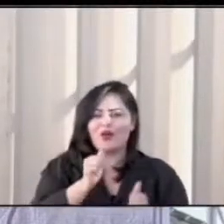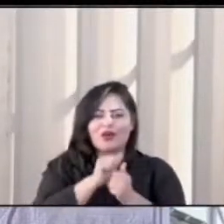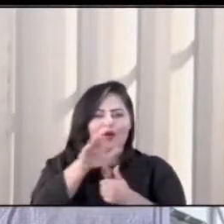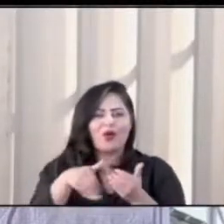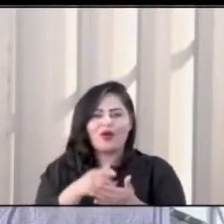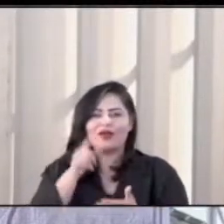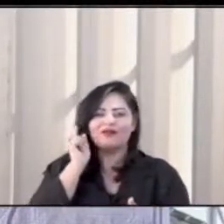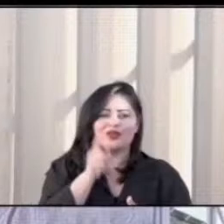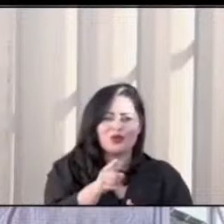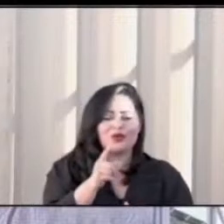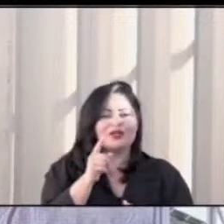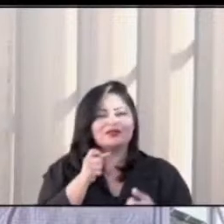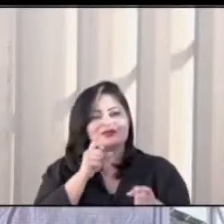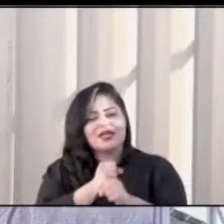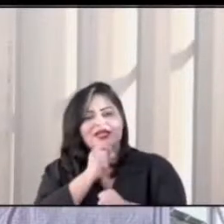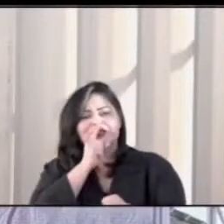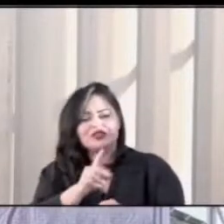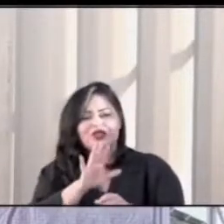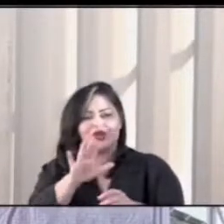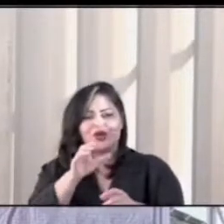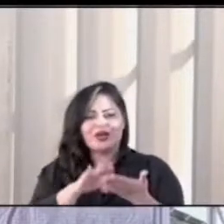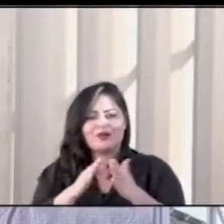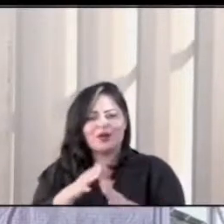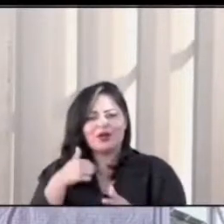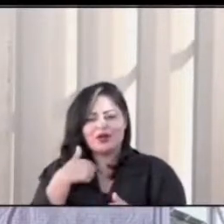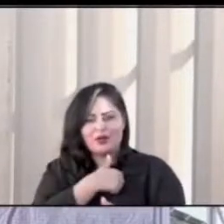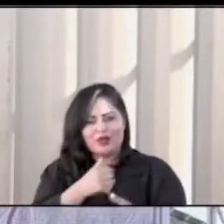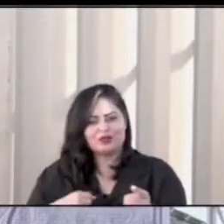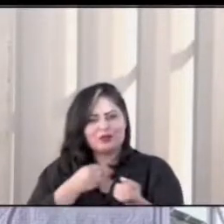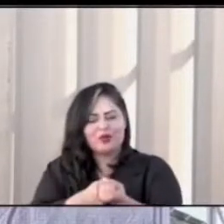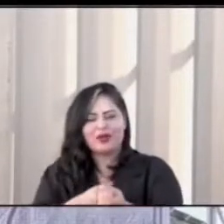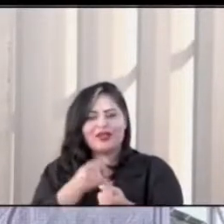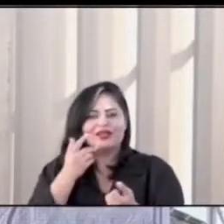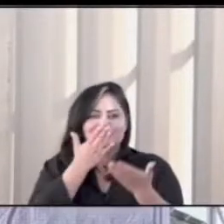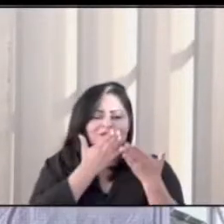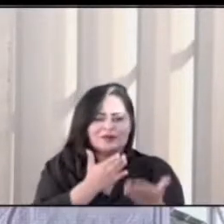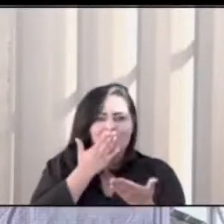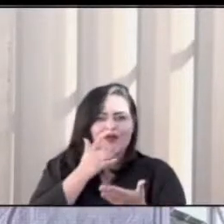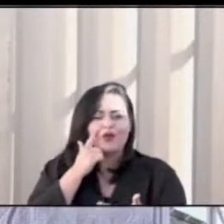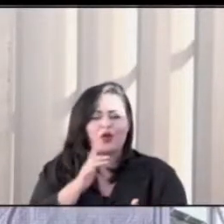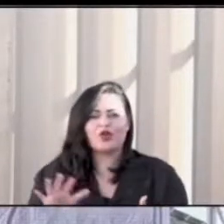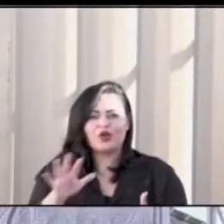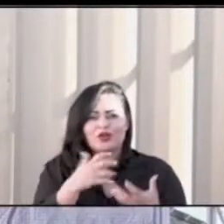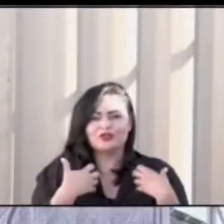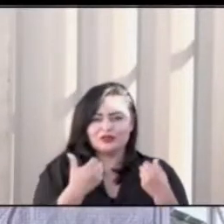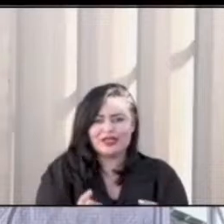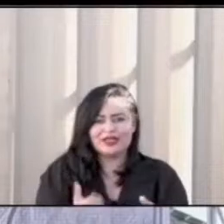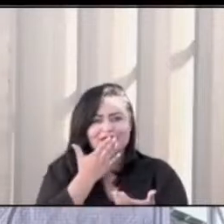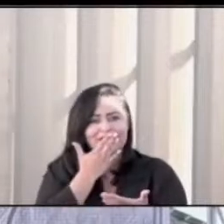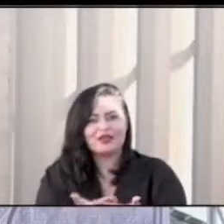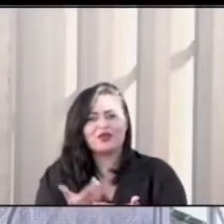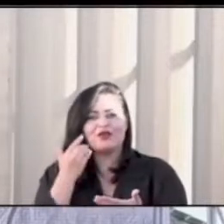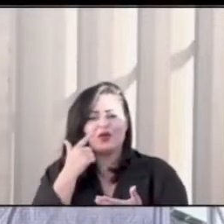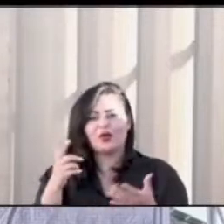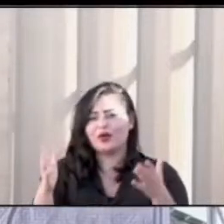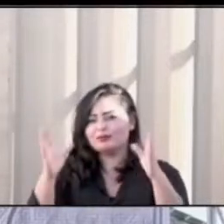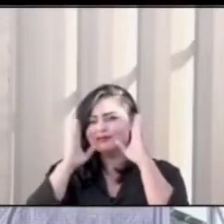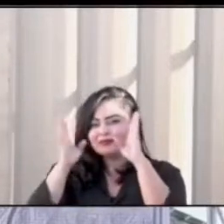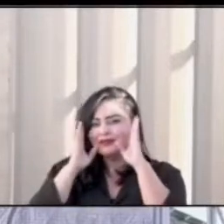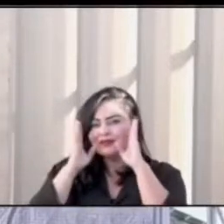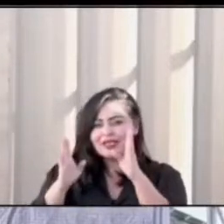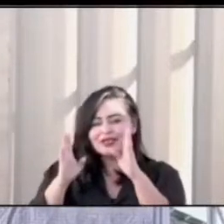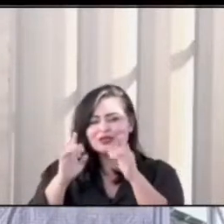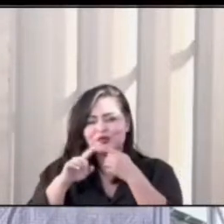of you, with all of the impacted communities for the long haul. So I want to thank everybody for their resilience. I want to thank them for listening to the